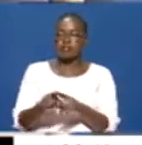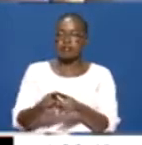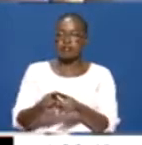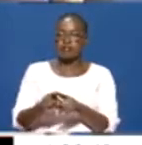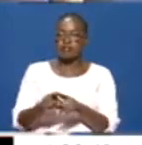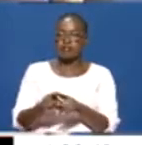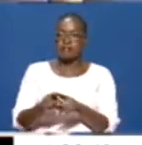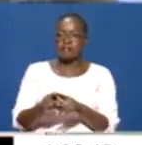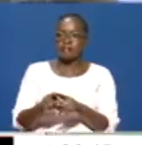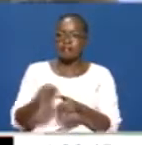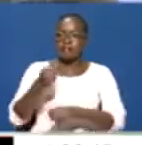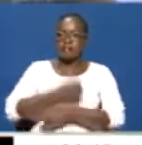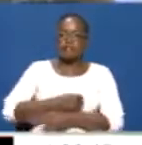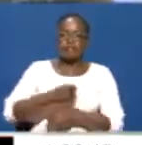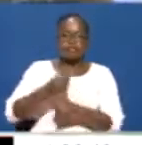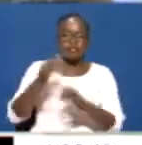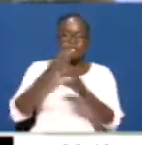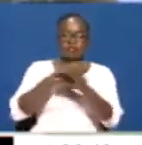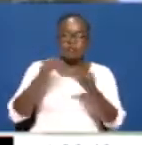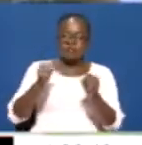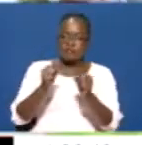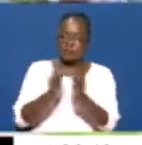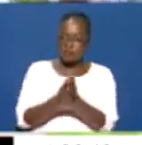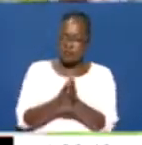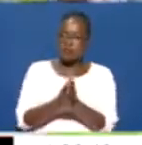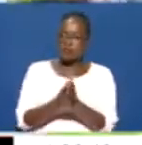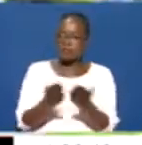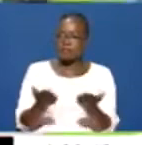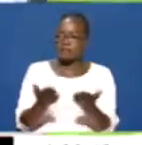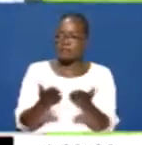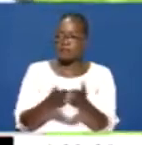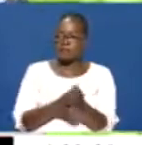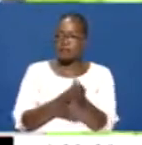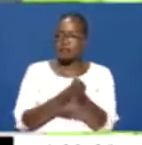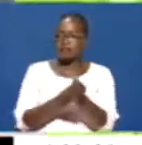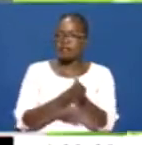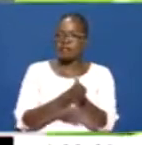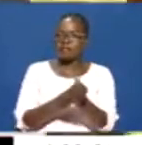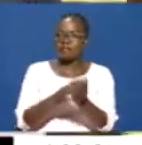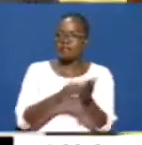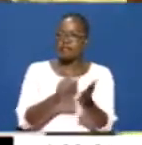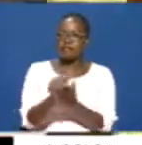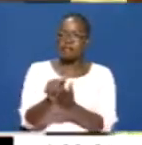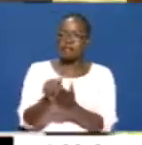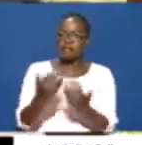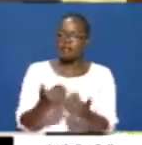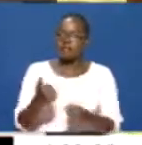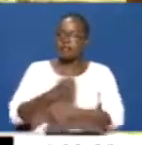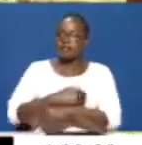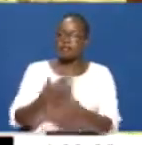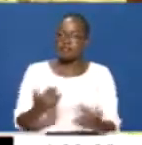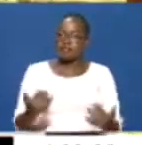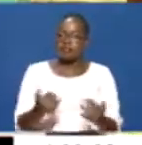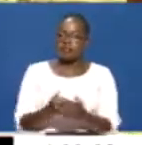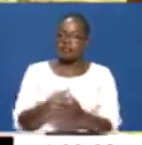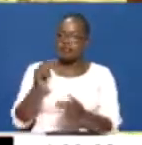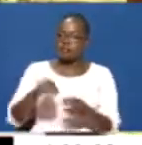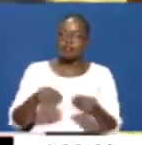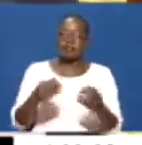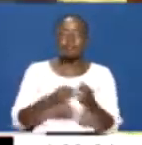of management to come up with measures to curb the unfortunate trend of destruction of school property. We must provide